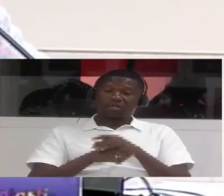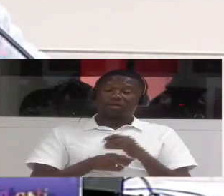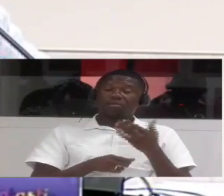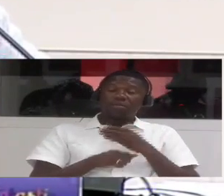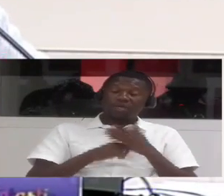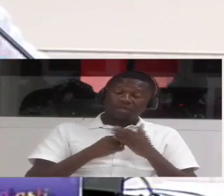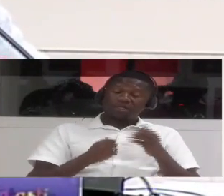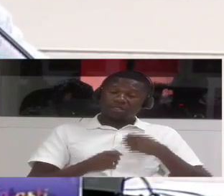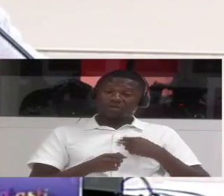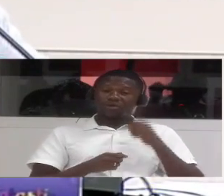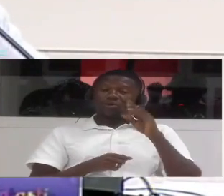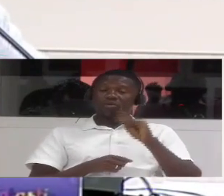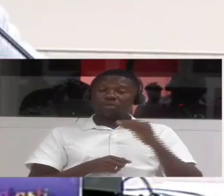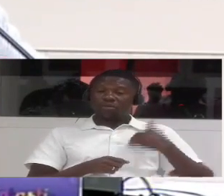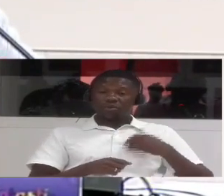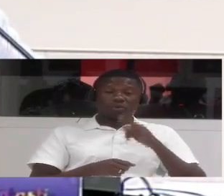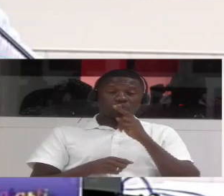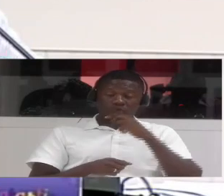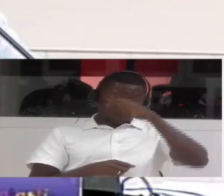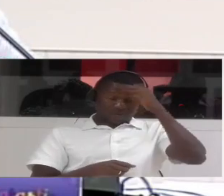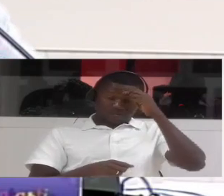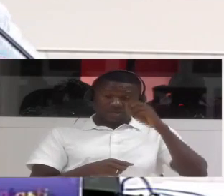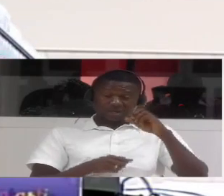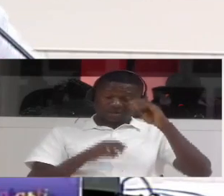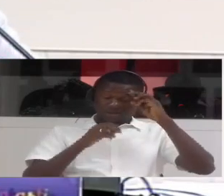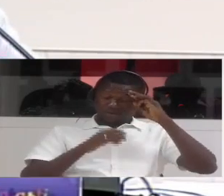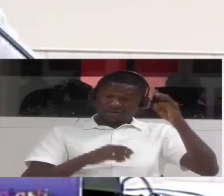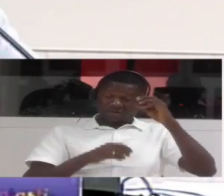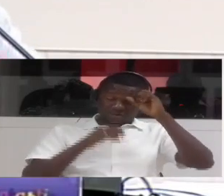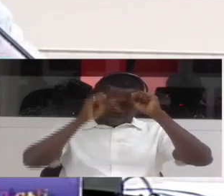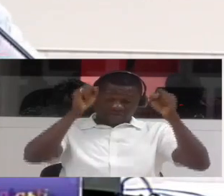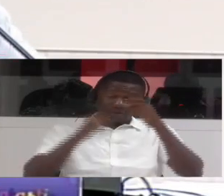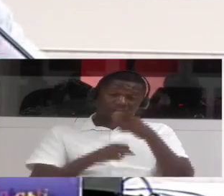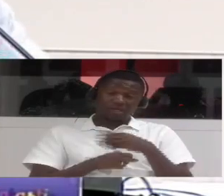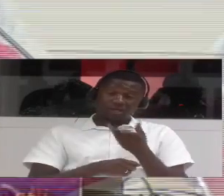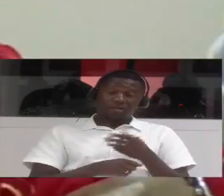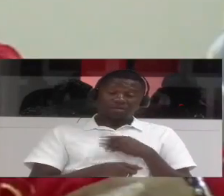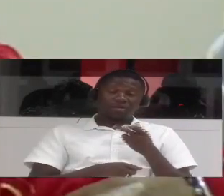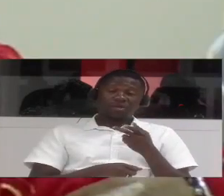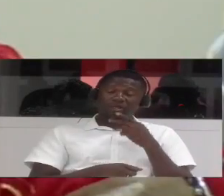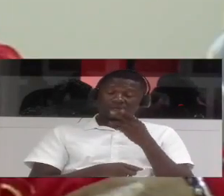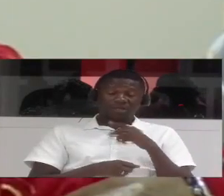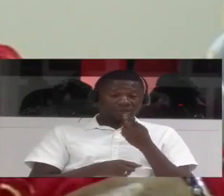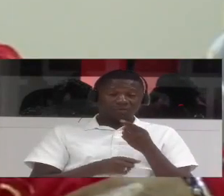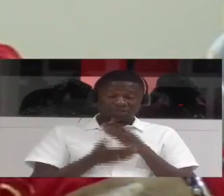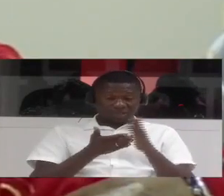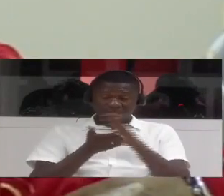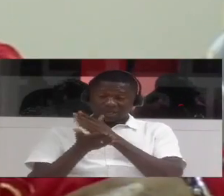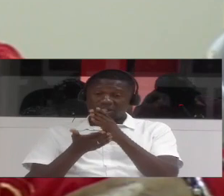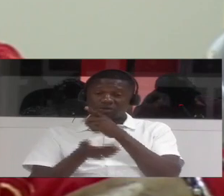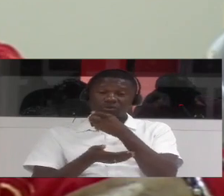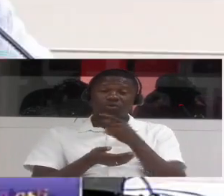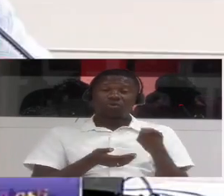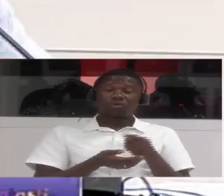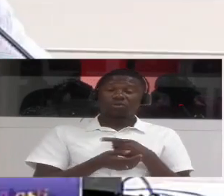were working in the system and were sitting on some information that were of legitimate public interest. And of course, they will share them. And